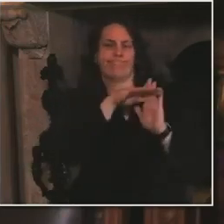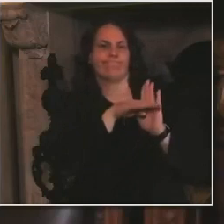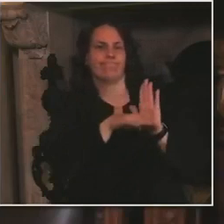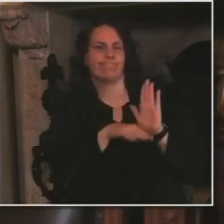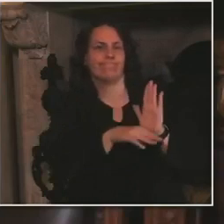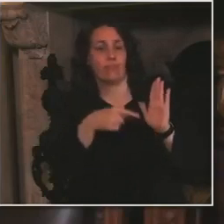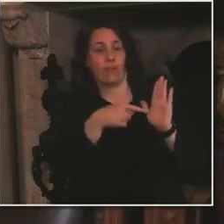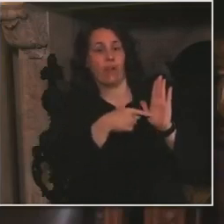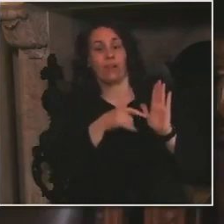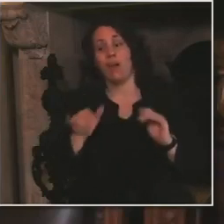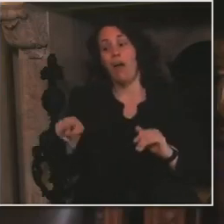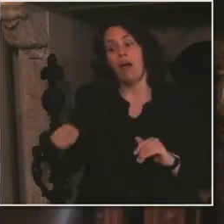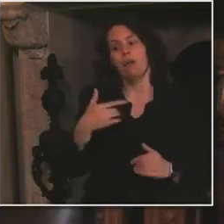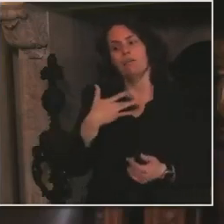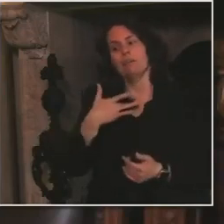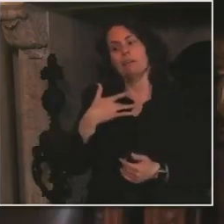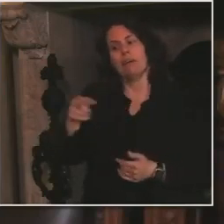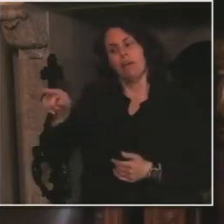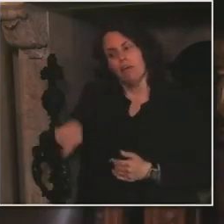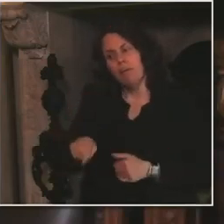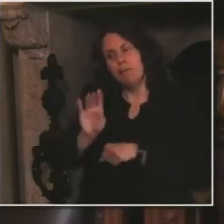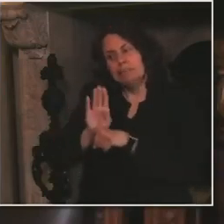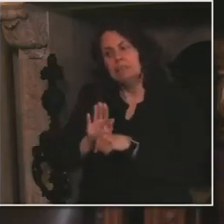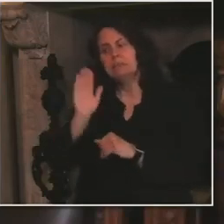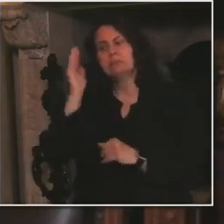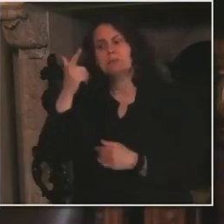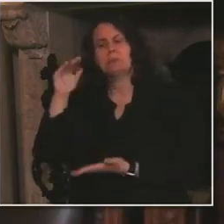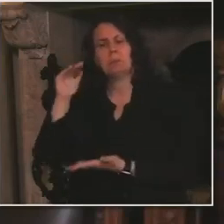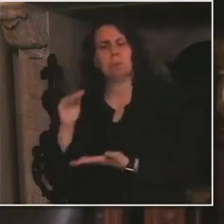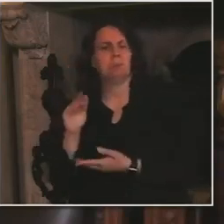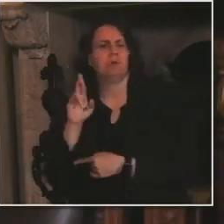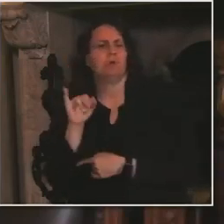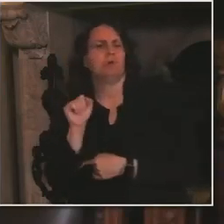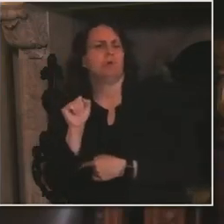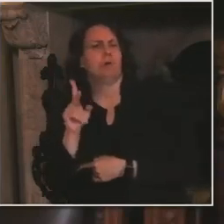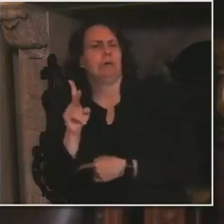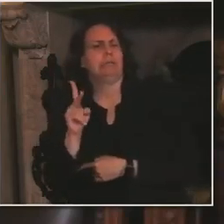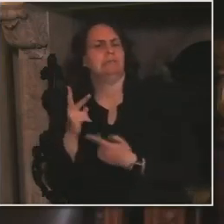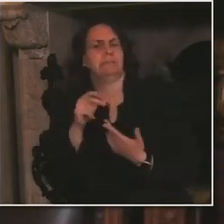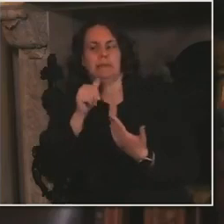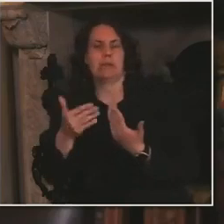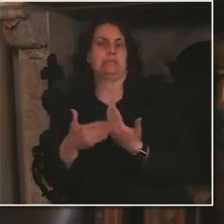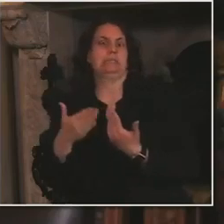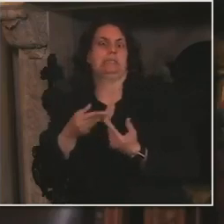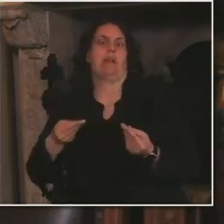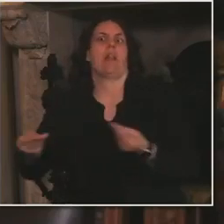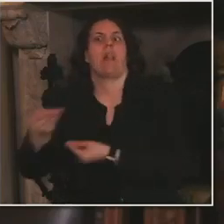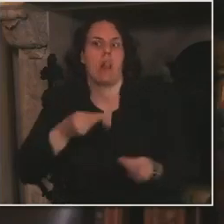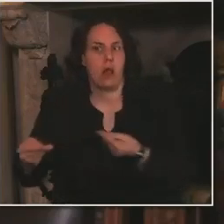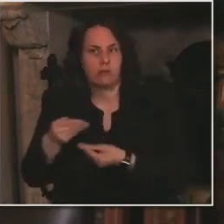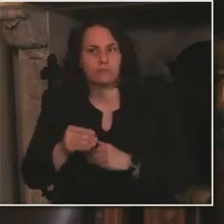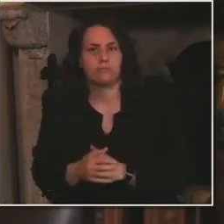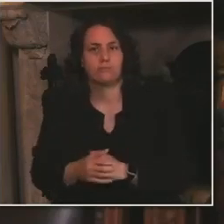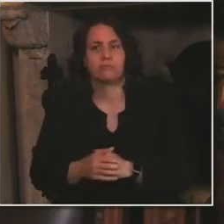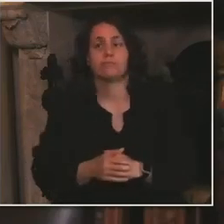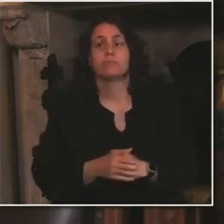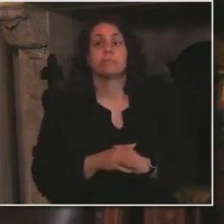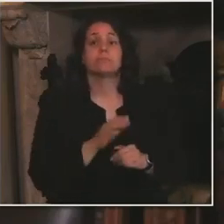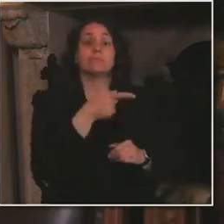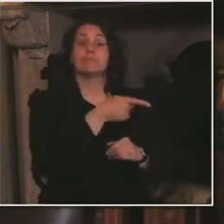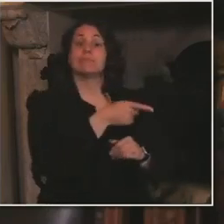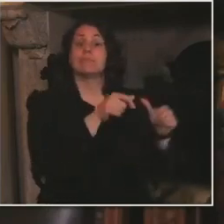a type of interaction or risk that you can't mitigate when looking at, barbers or hair salons or other things like